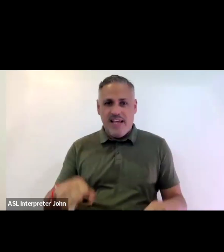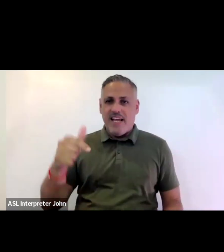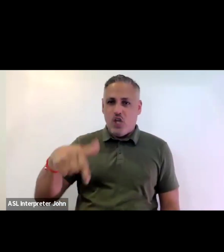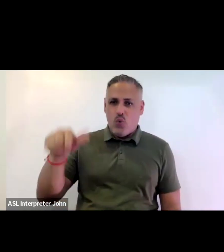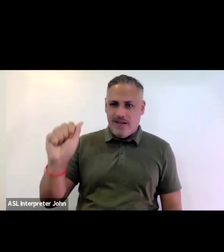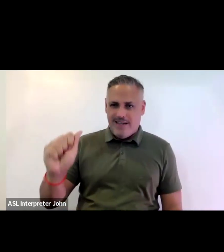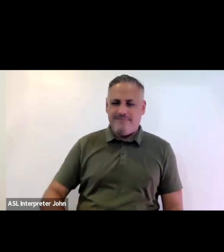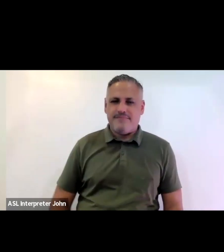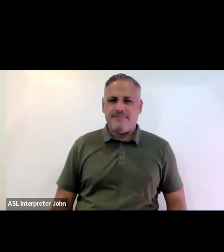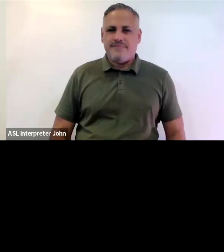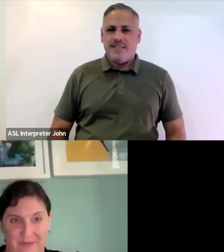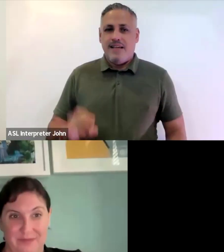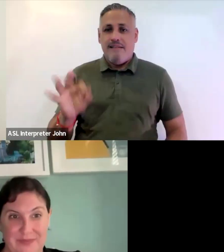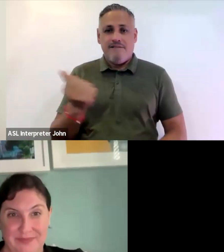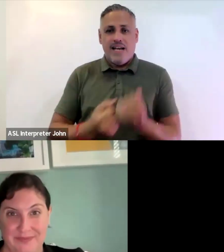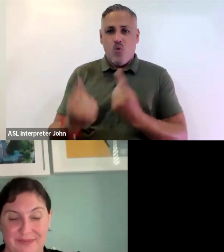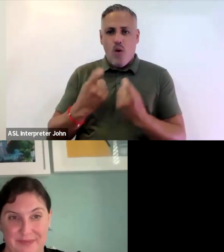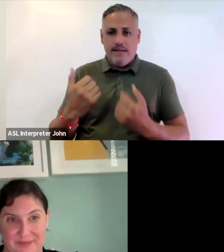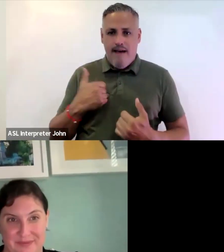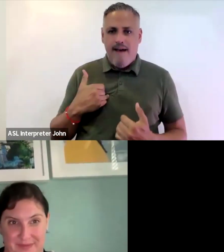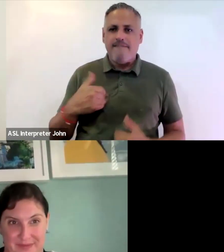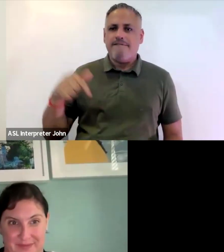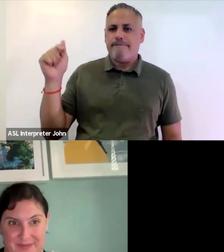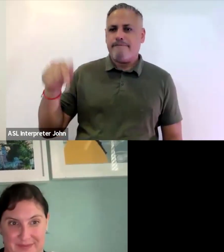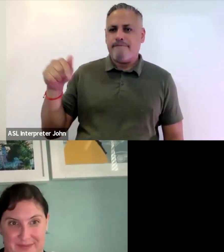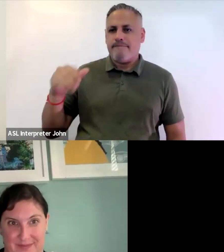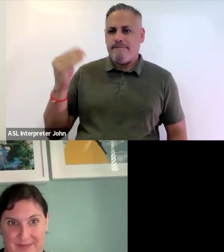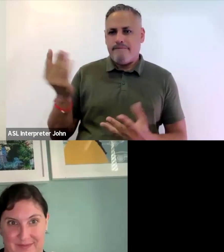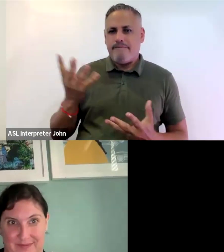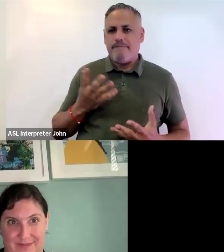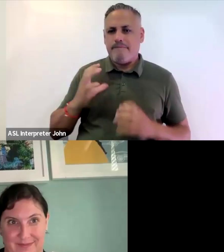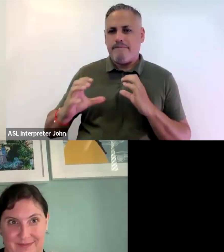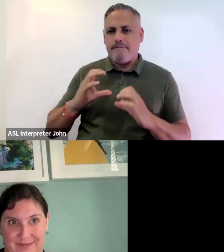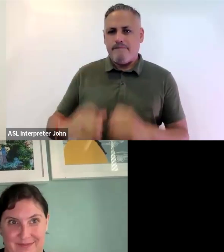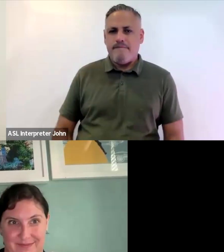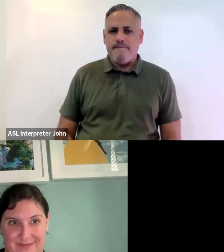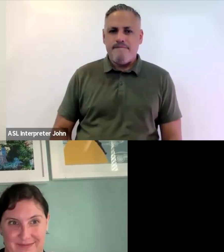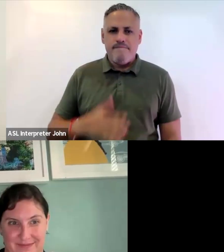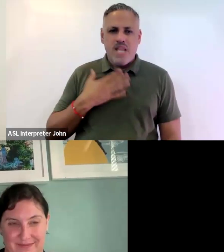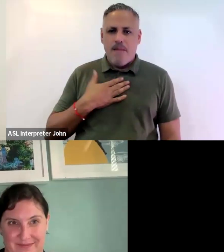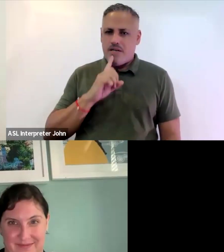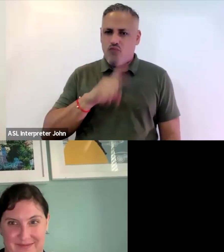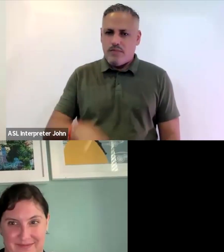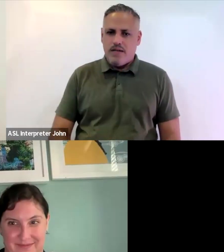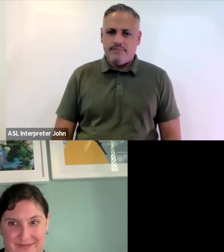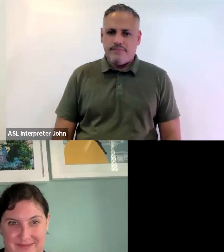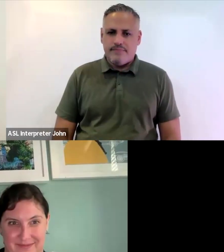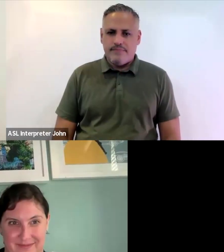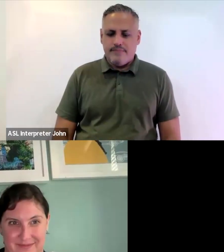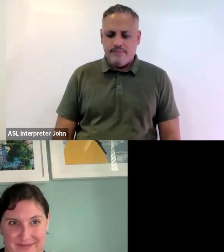Q&A. And if you have any questions, please let me know, and I'm happy to answer them.